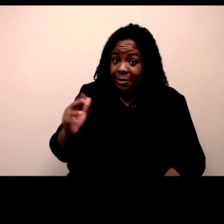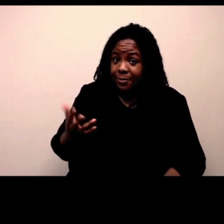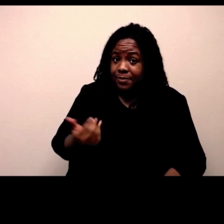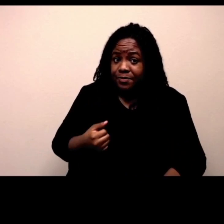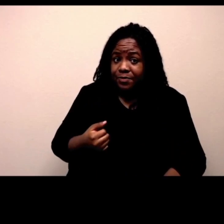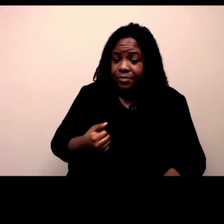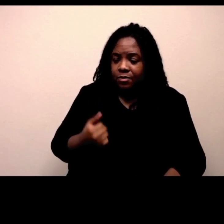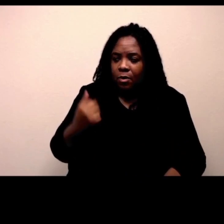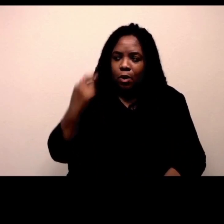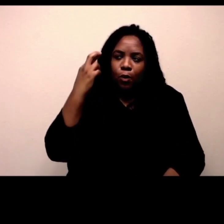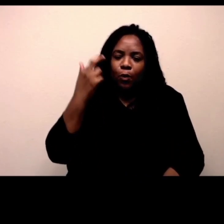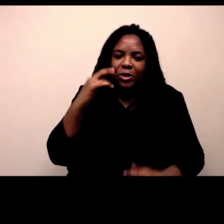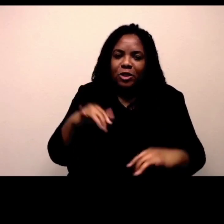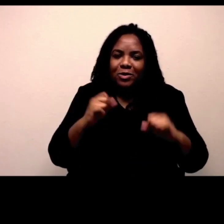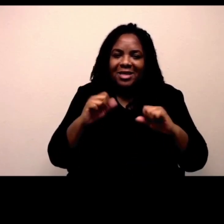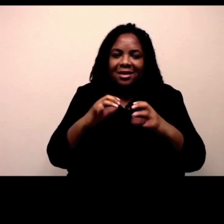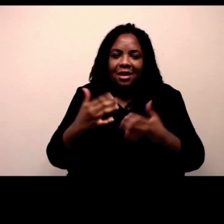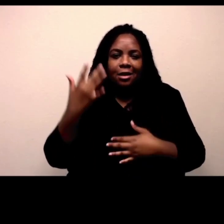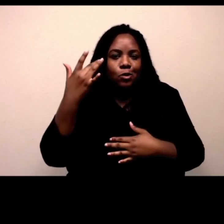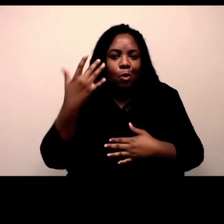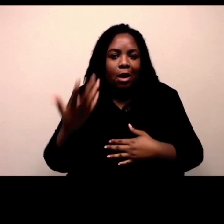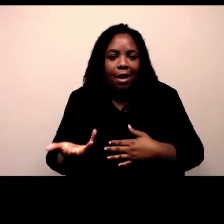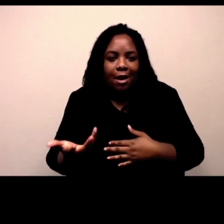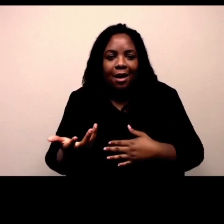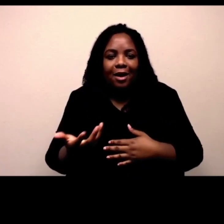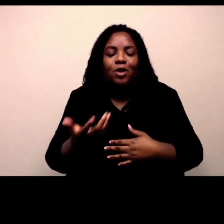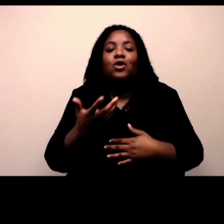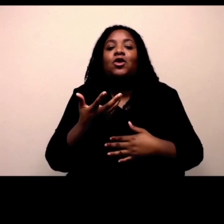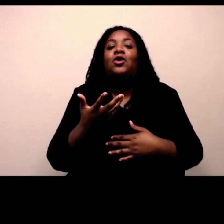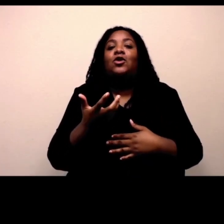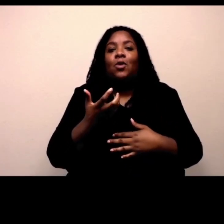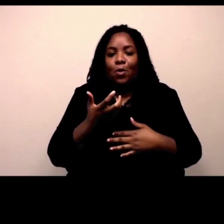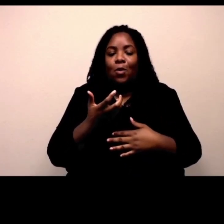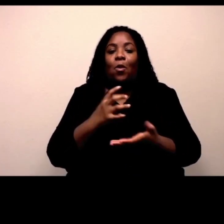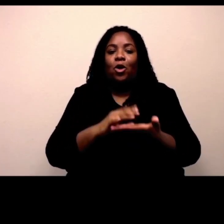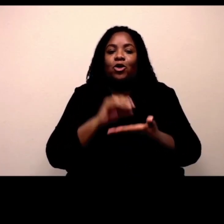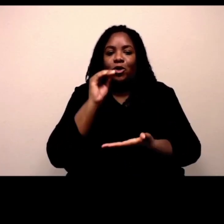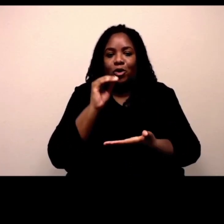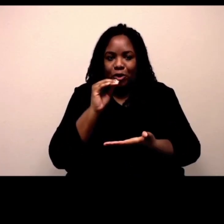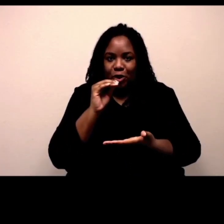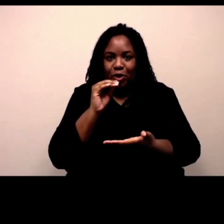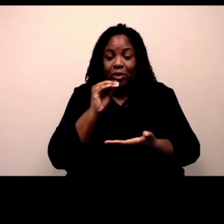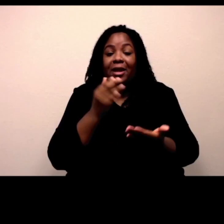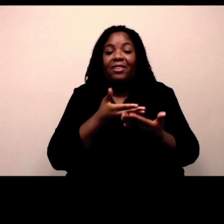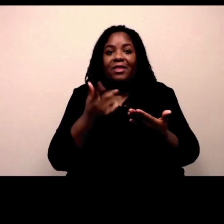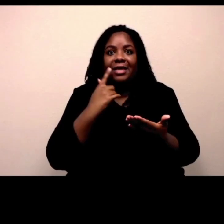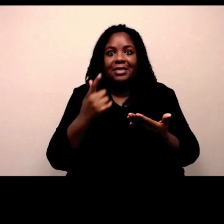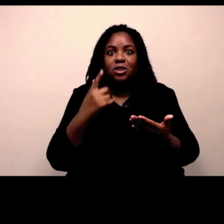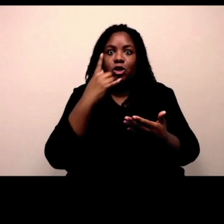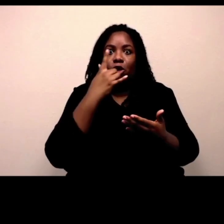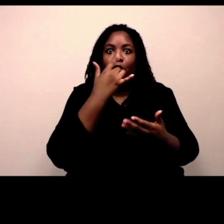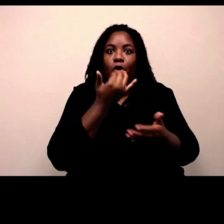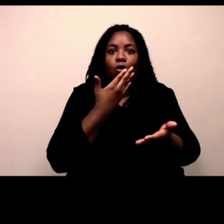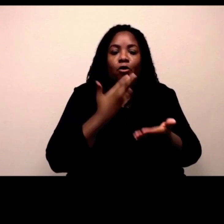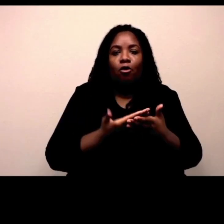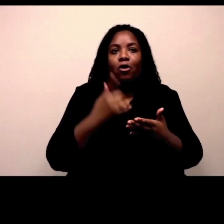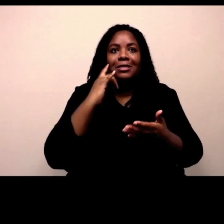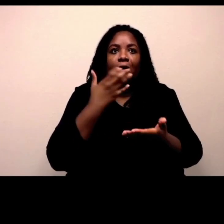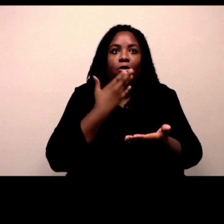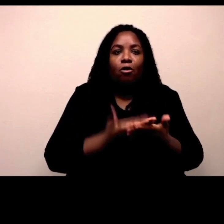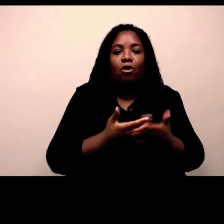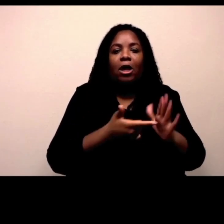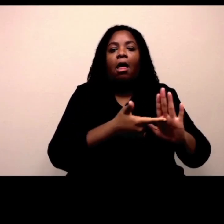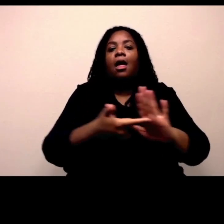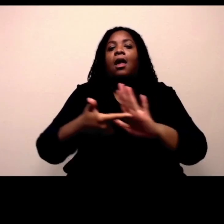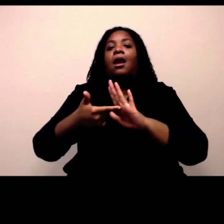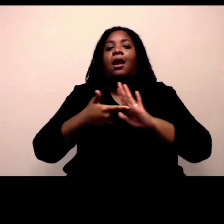is the reason you are taking this class? Well, you want to learn how to make things look good, sound good, work well, and you want to learn to show it off right to the people